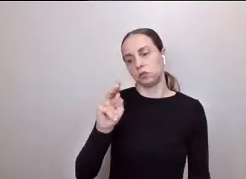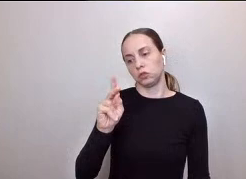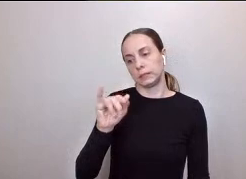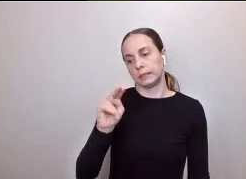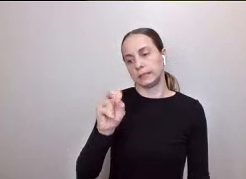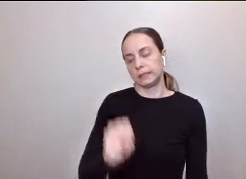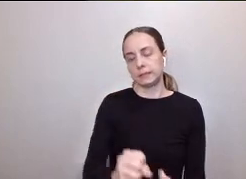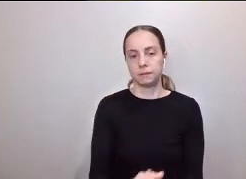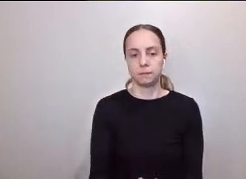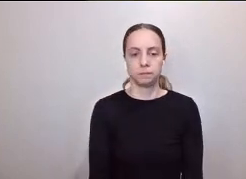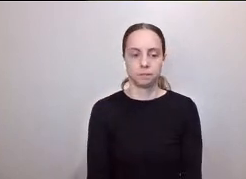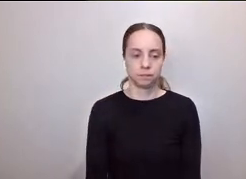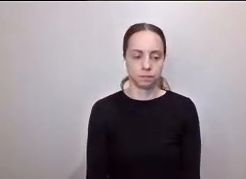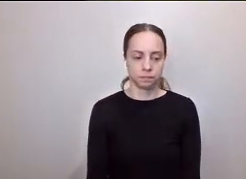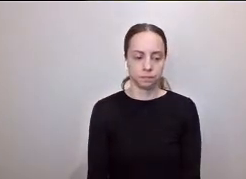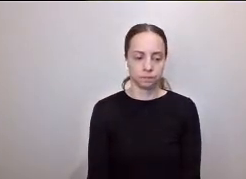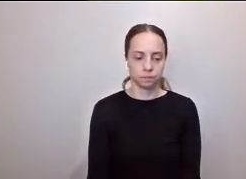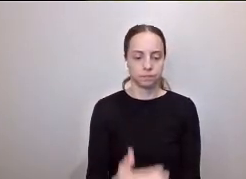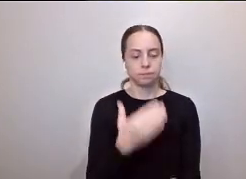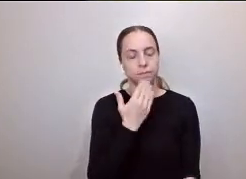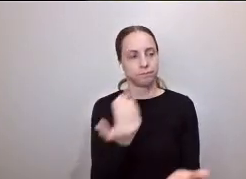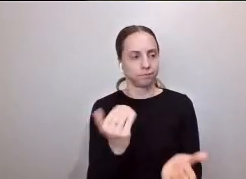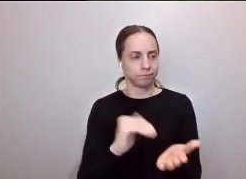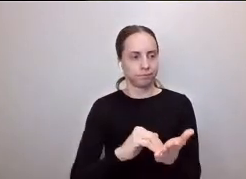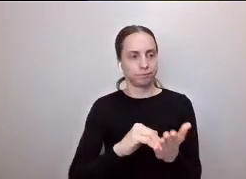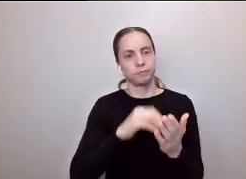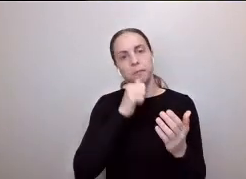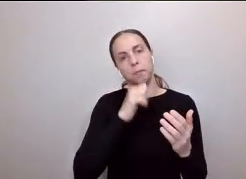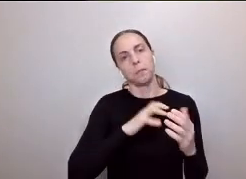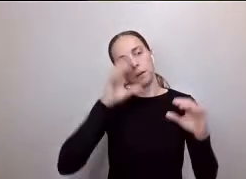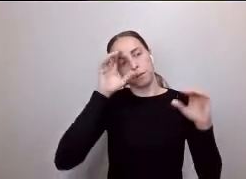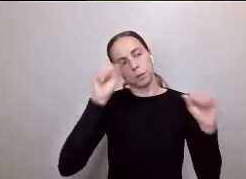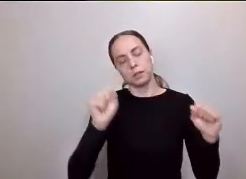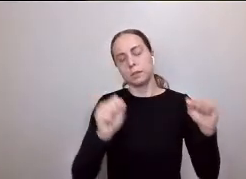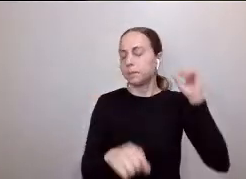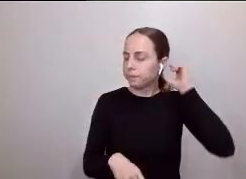Thank you again, Madam President. You know, I just want to just